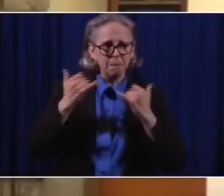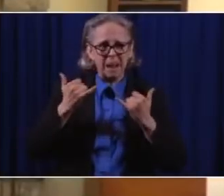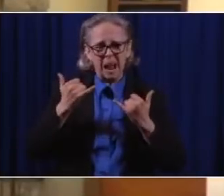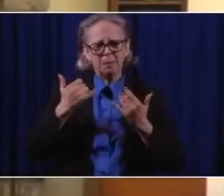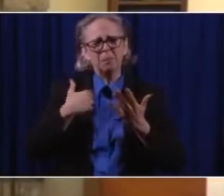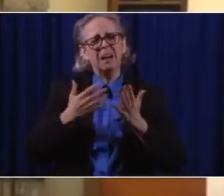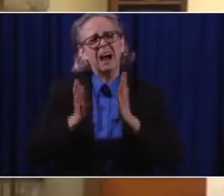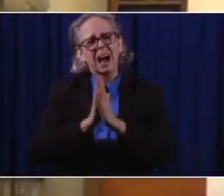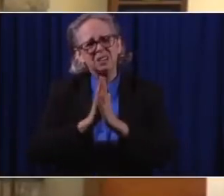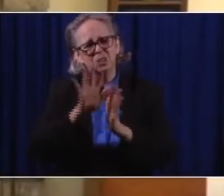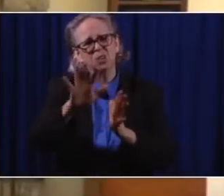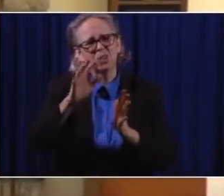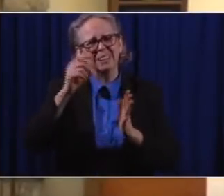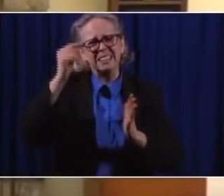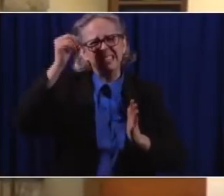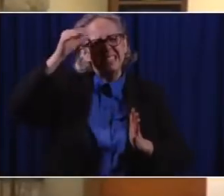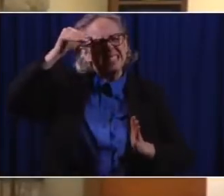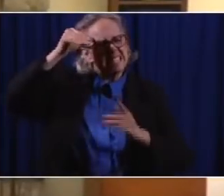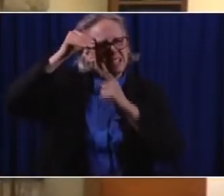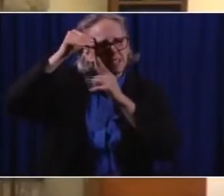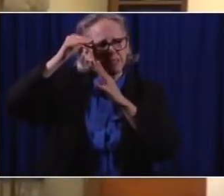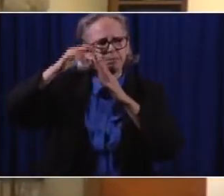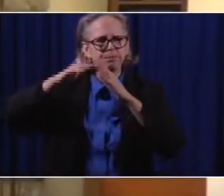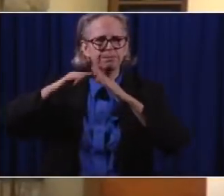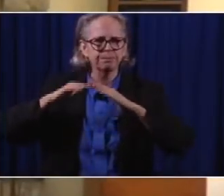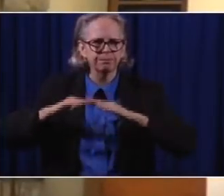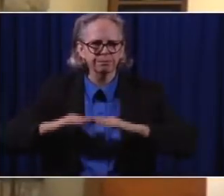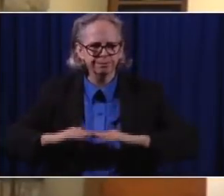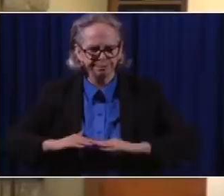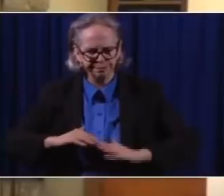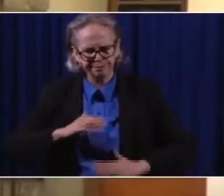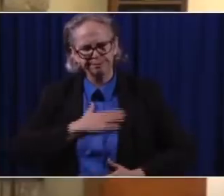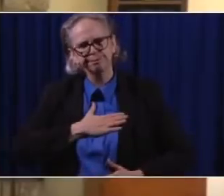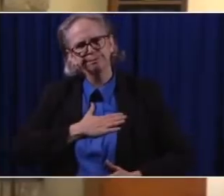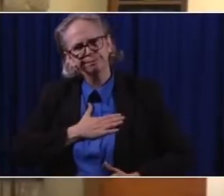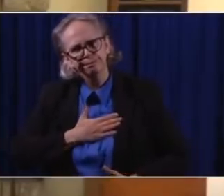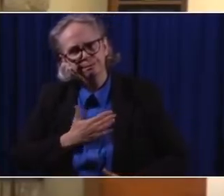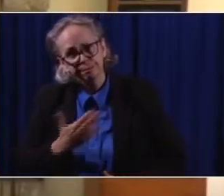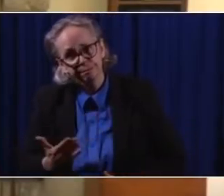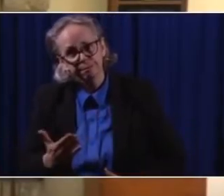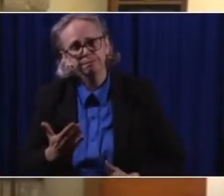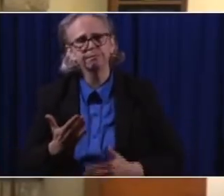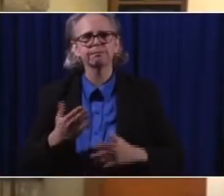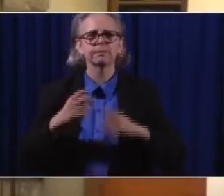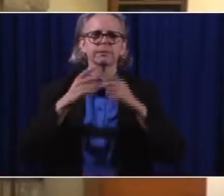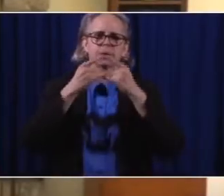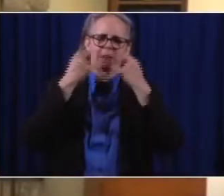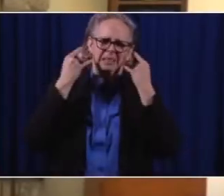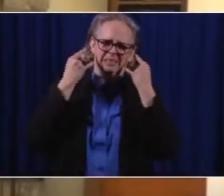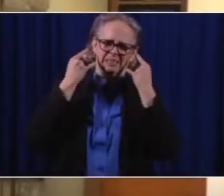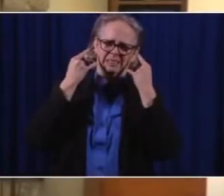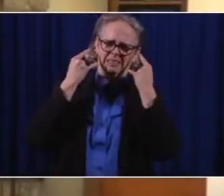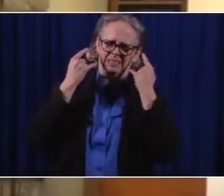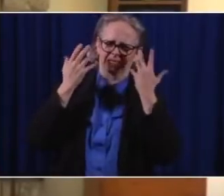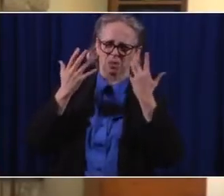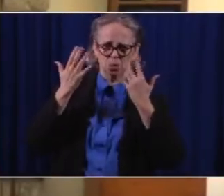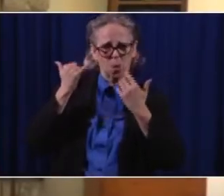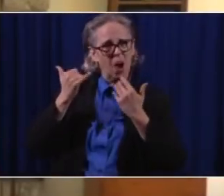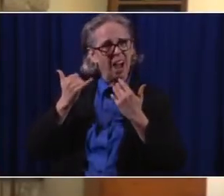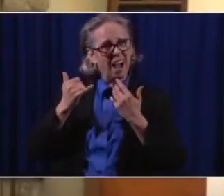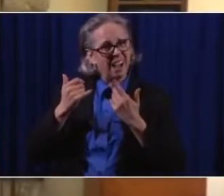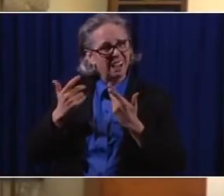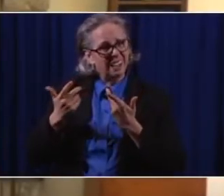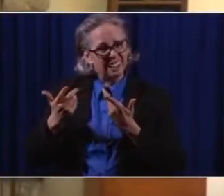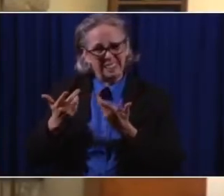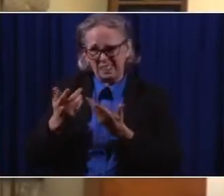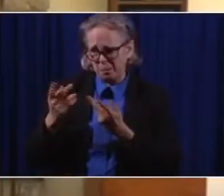what we hope is with the new order, with the enforcement threat out there, frankly, that people will comply a lot